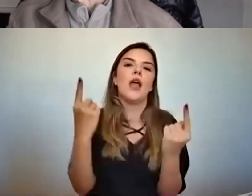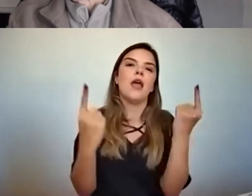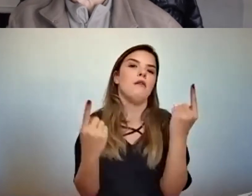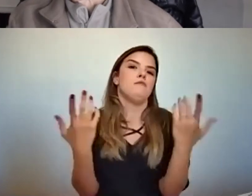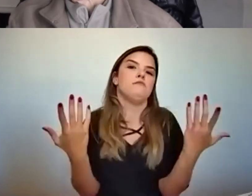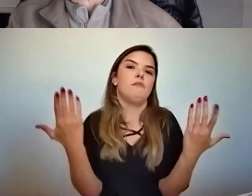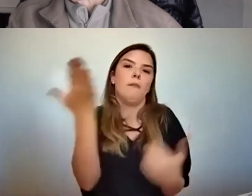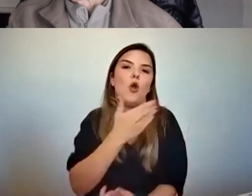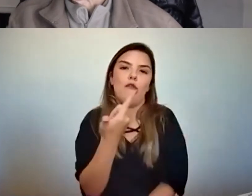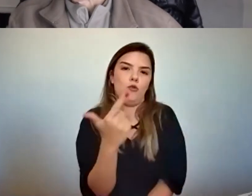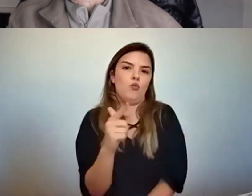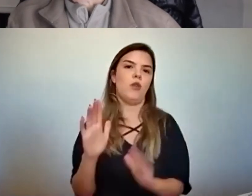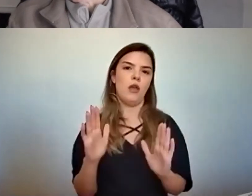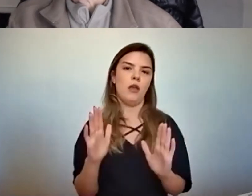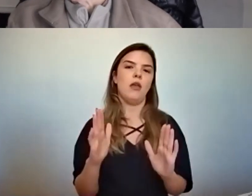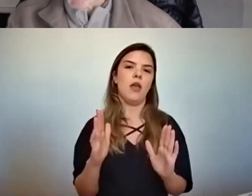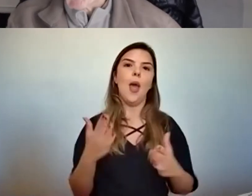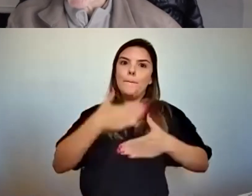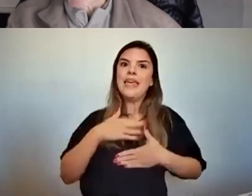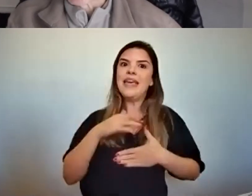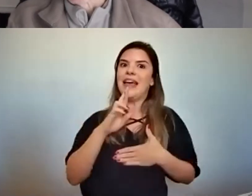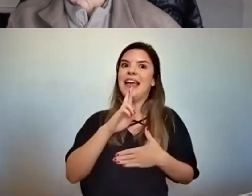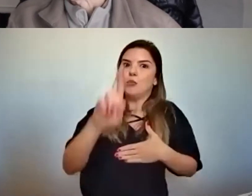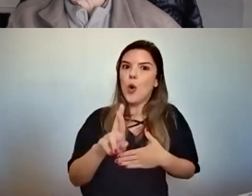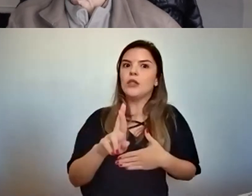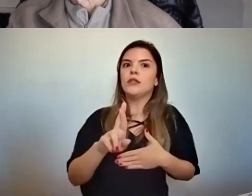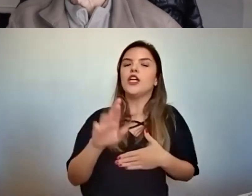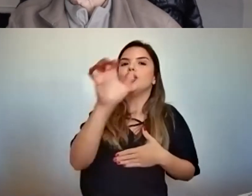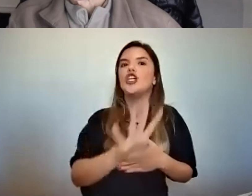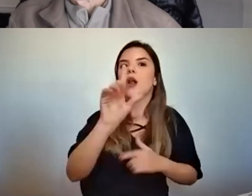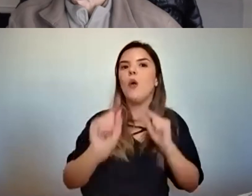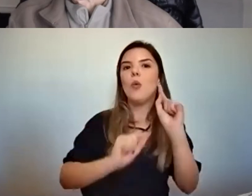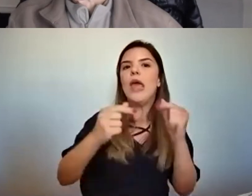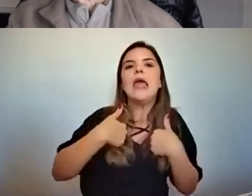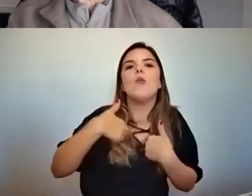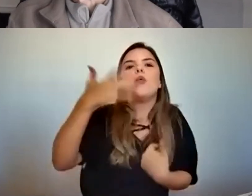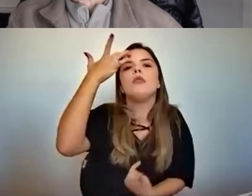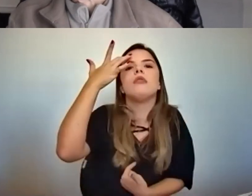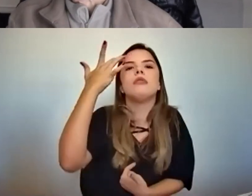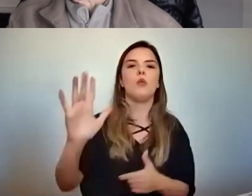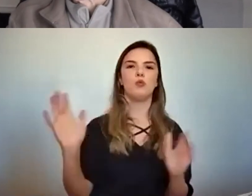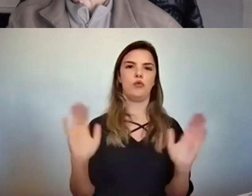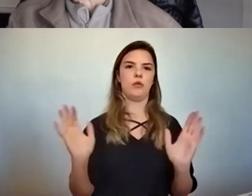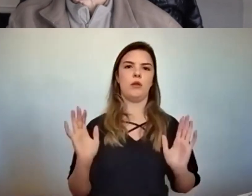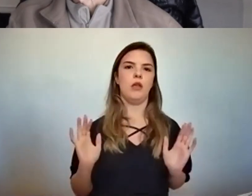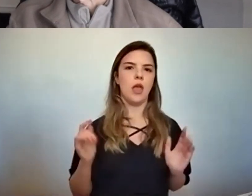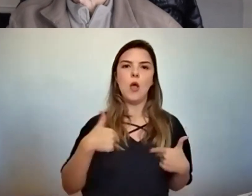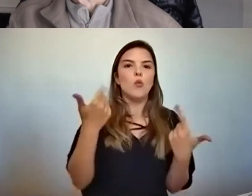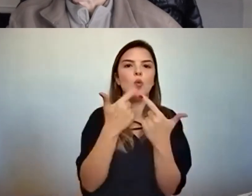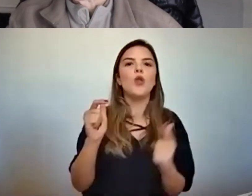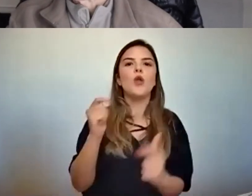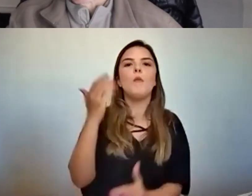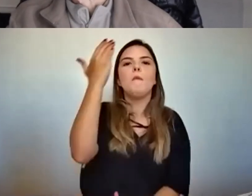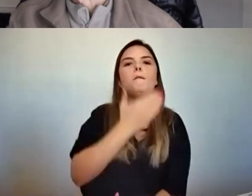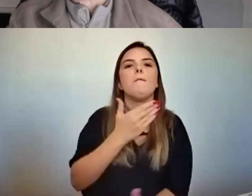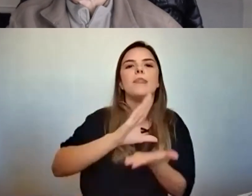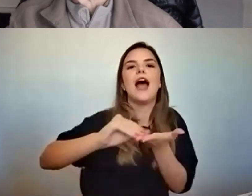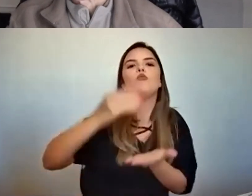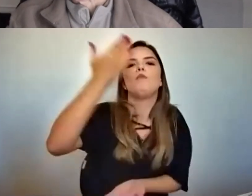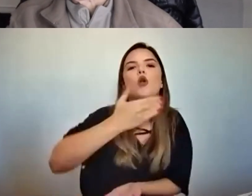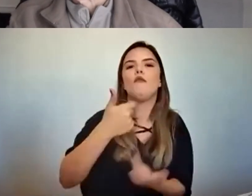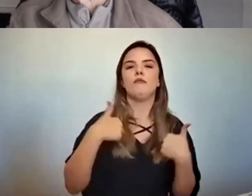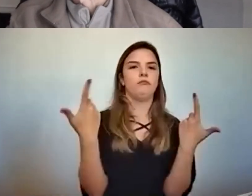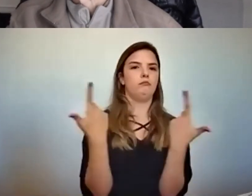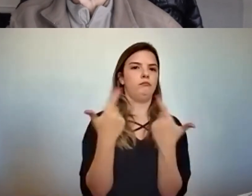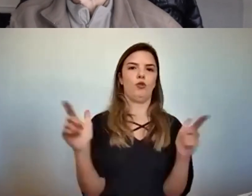my general answers would be, I don't know. I cannot present any evidence, but I would really like to have